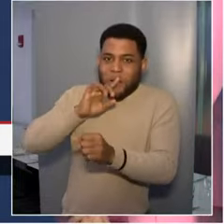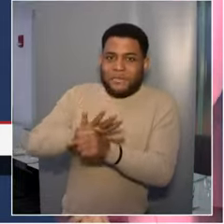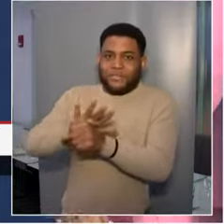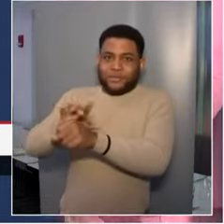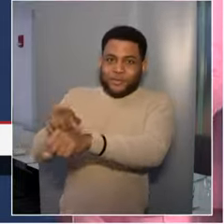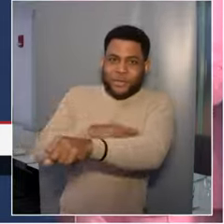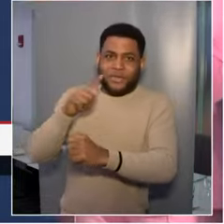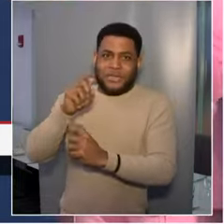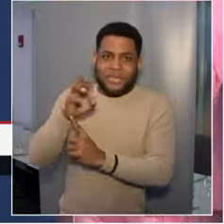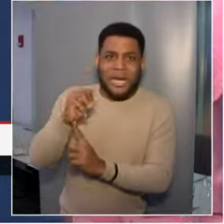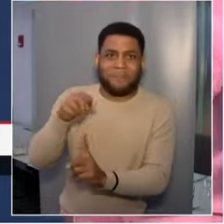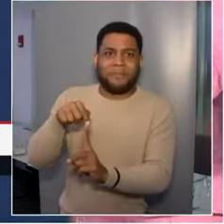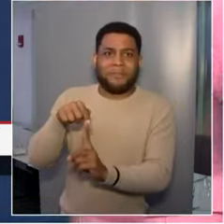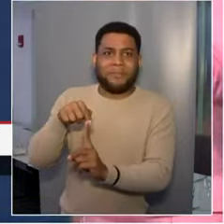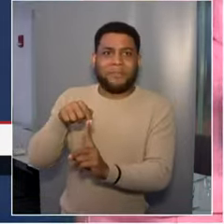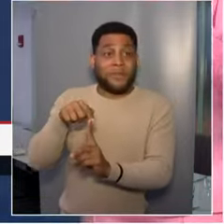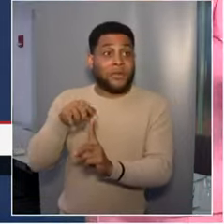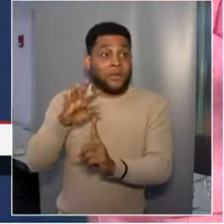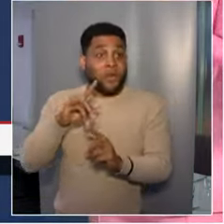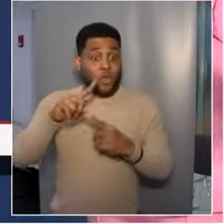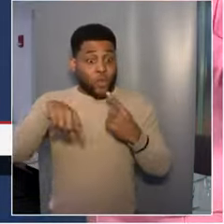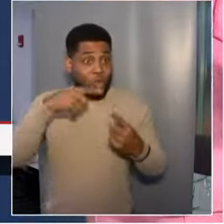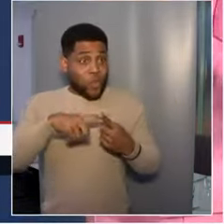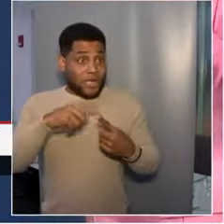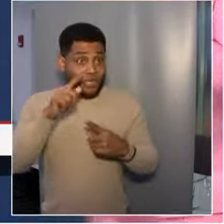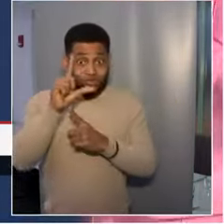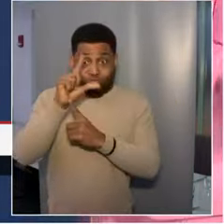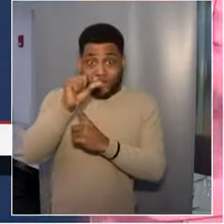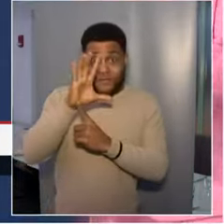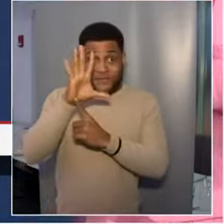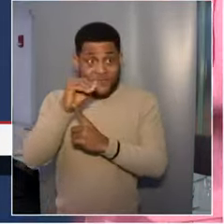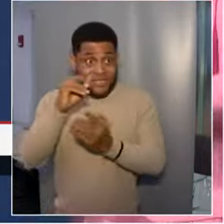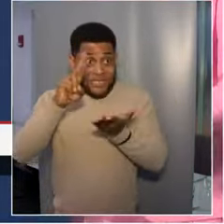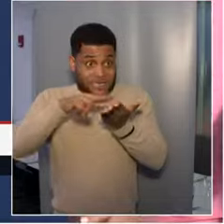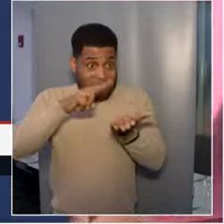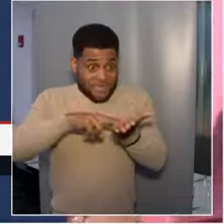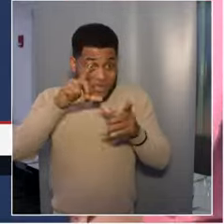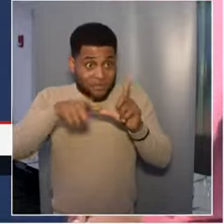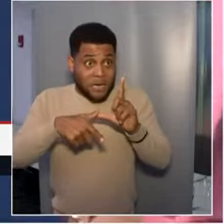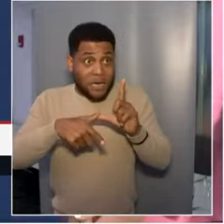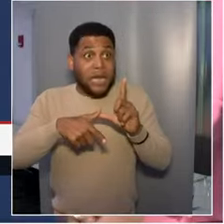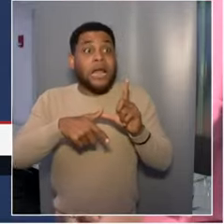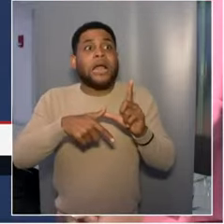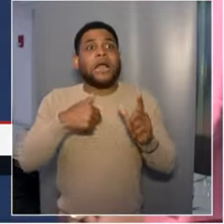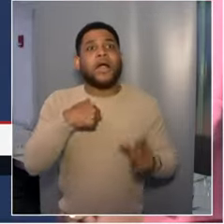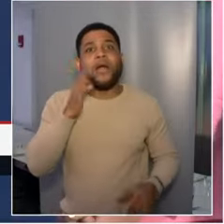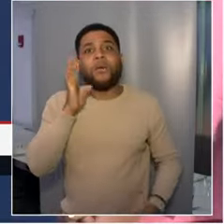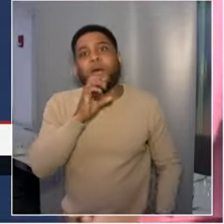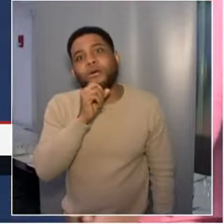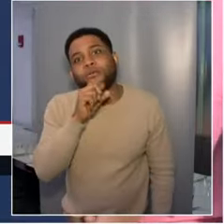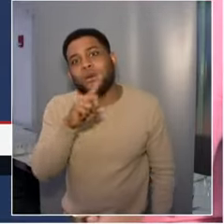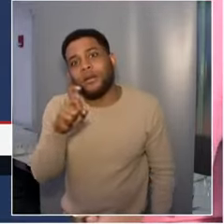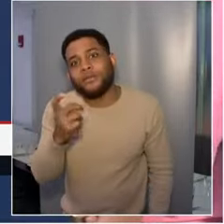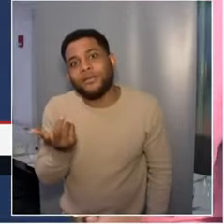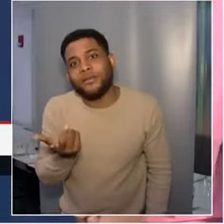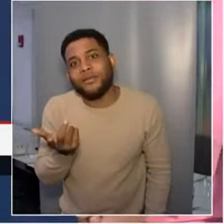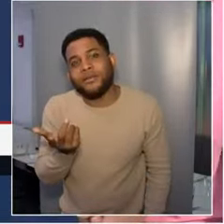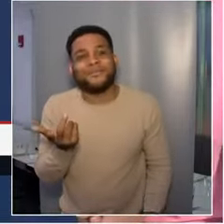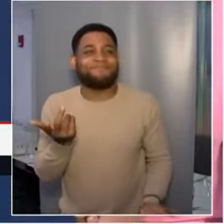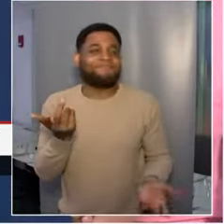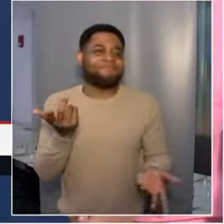I'll be almost 100, so there shouldn't be any fears. Now, my son